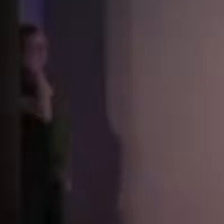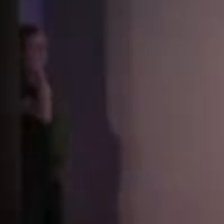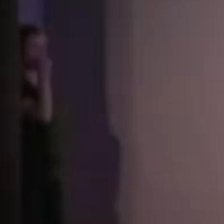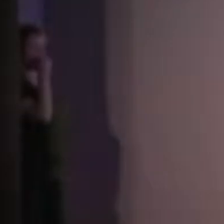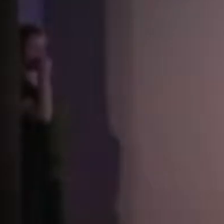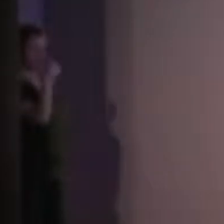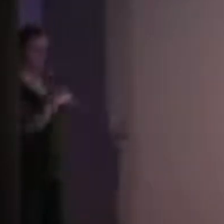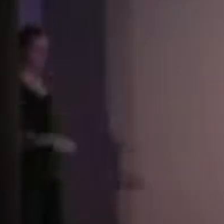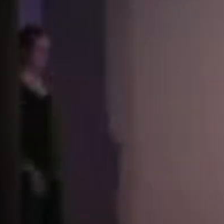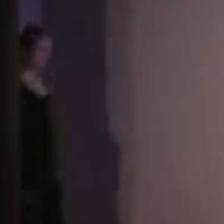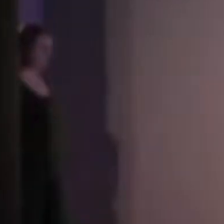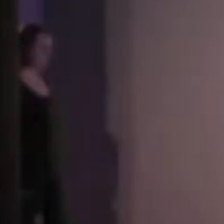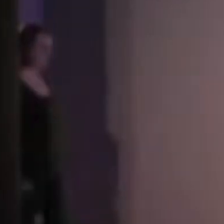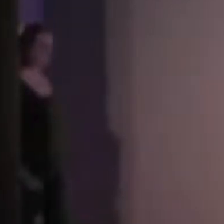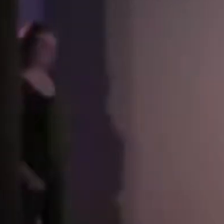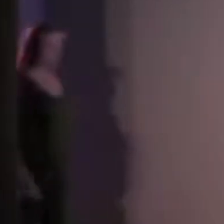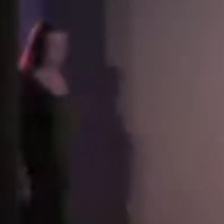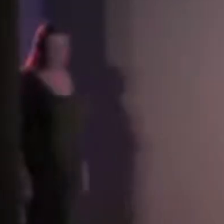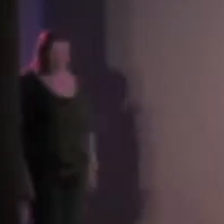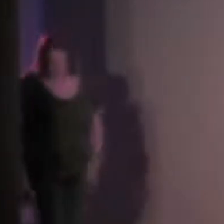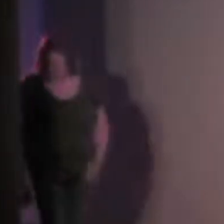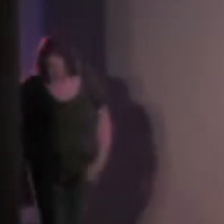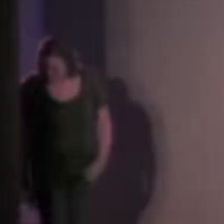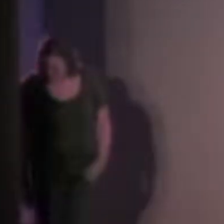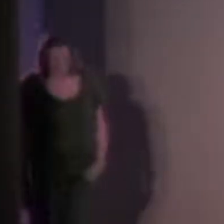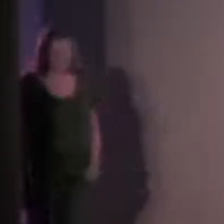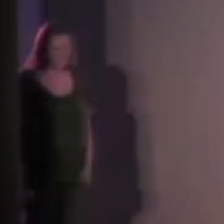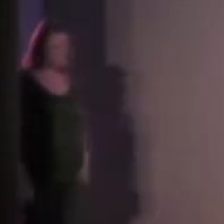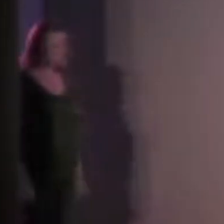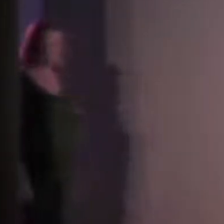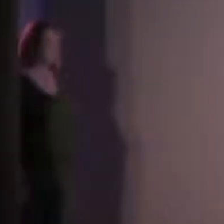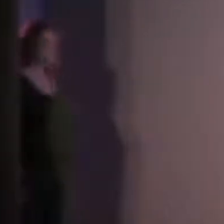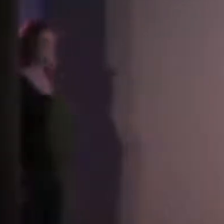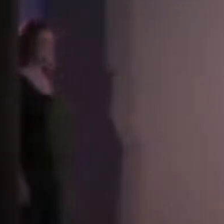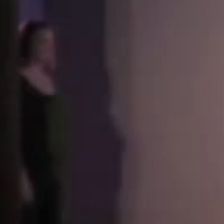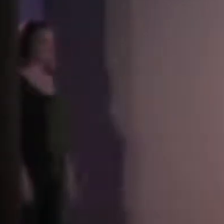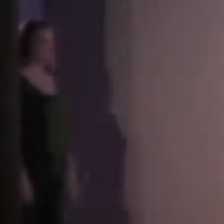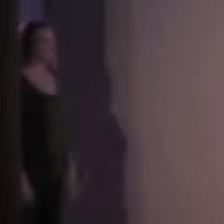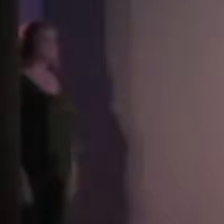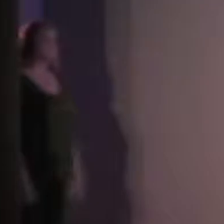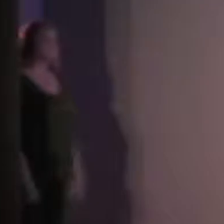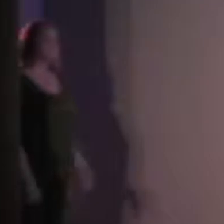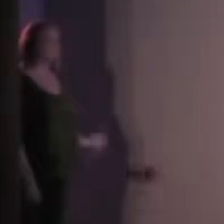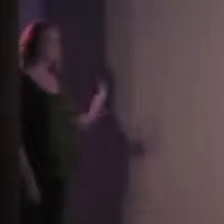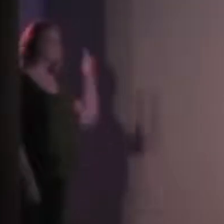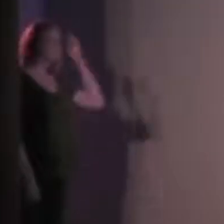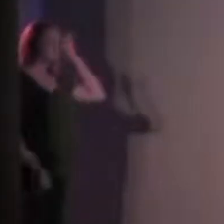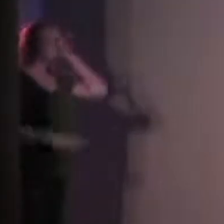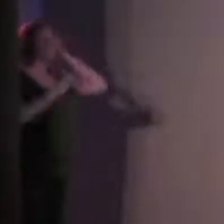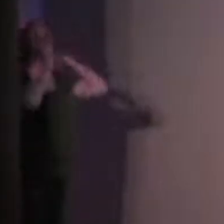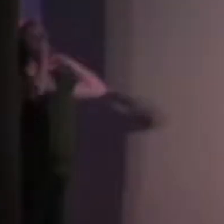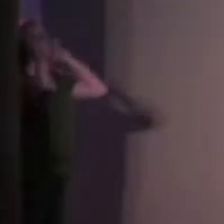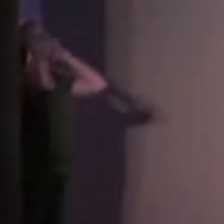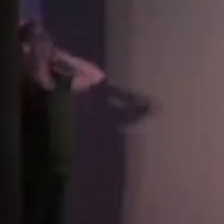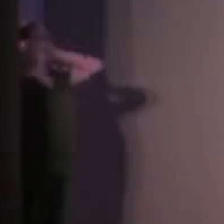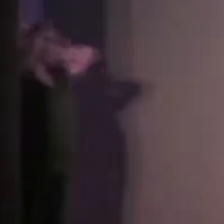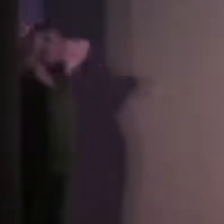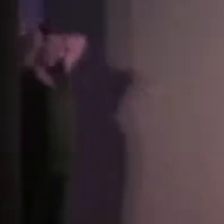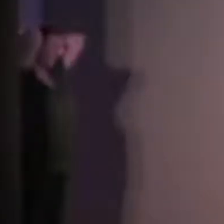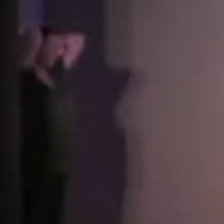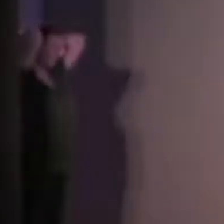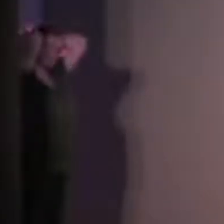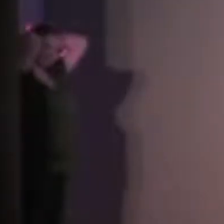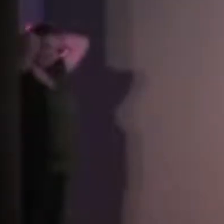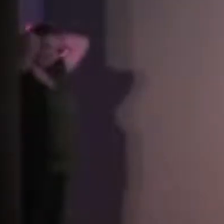Everything going okay, Janet? Everything's great, Wendy. You liking what you're looking at? Yeah, I'm liking it. Thank you. You're getting excellent